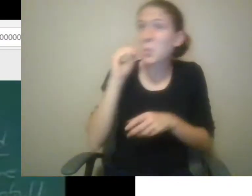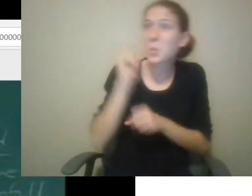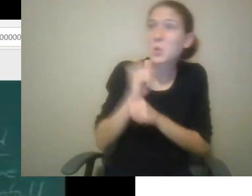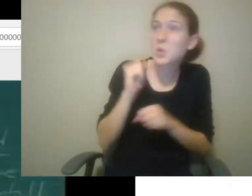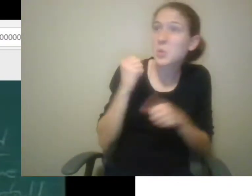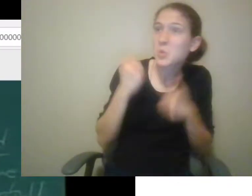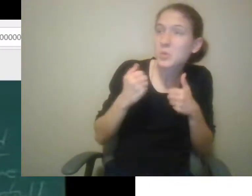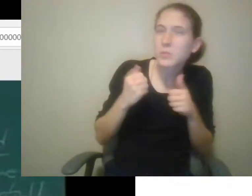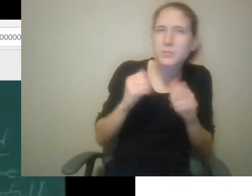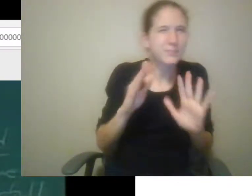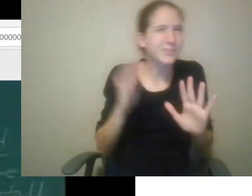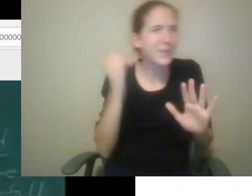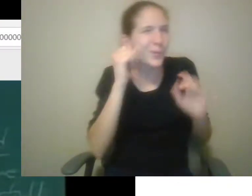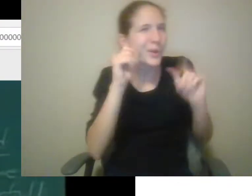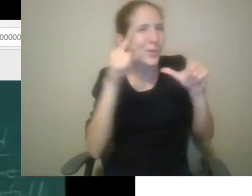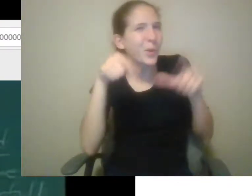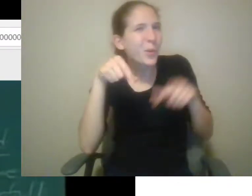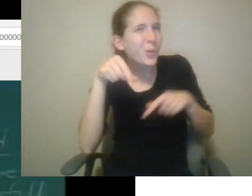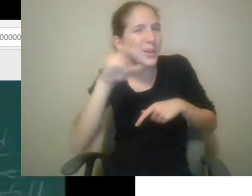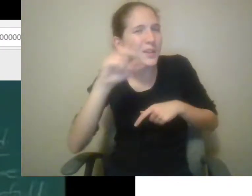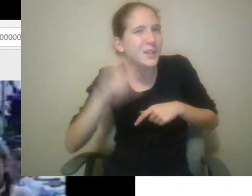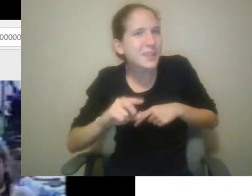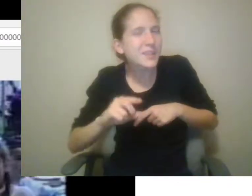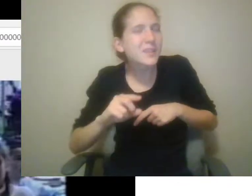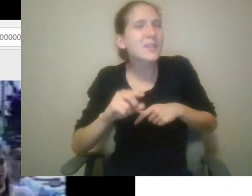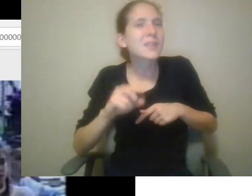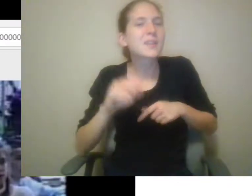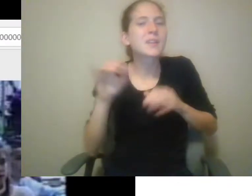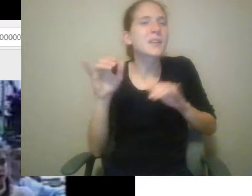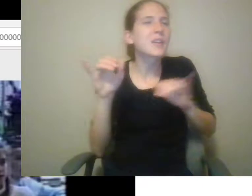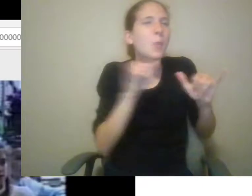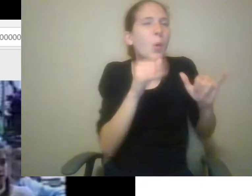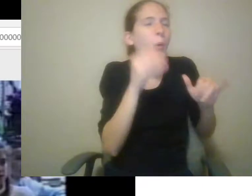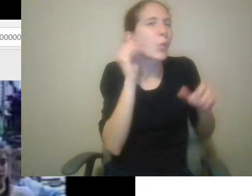the size of the homework. This is different. It's not a wake-up quiz. It would be a little more.